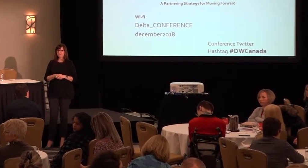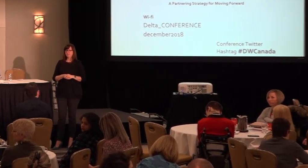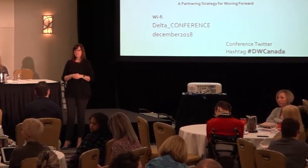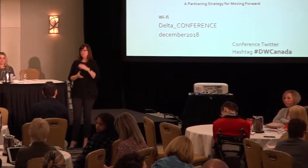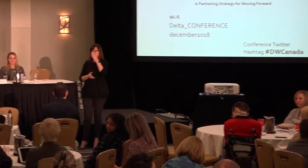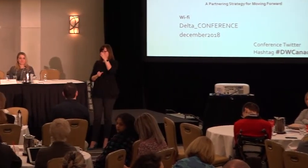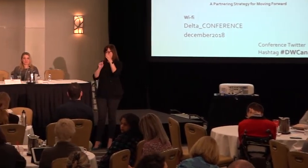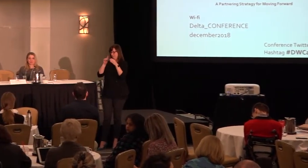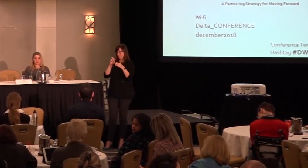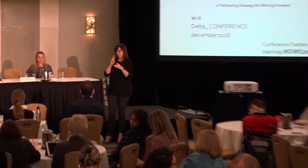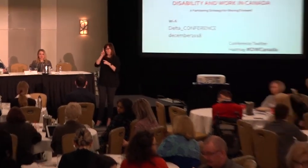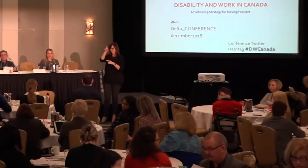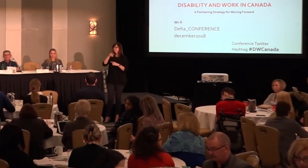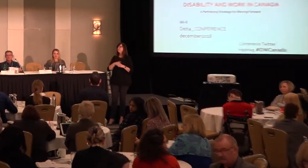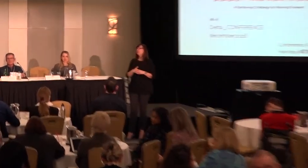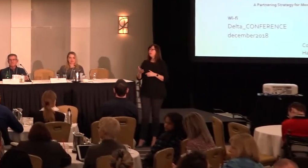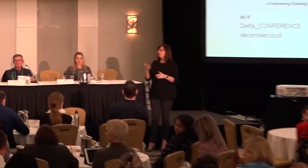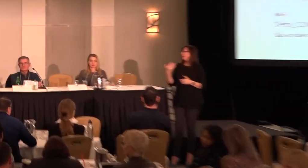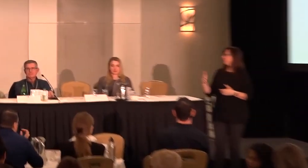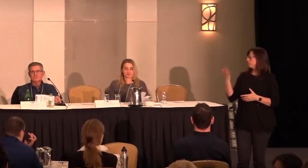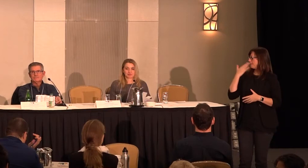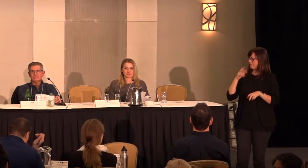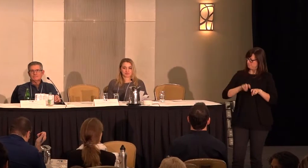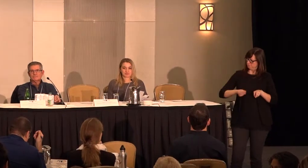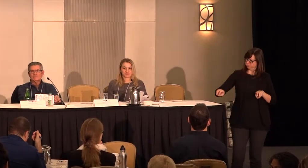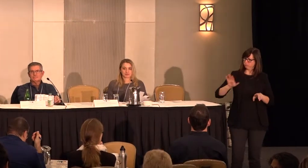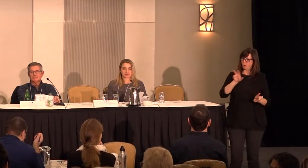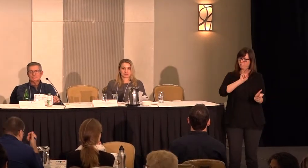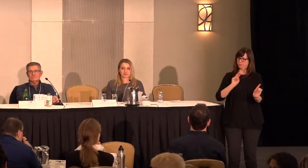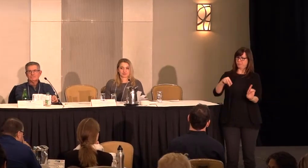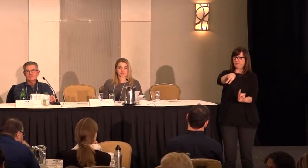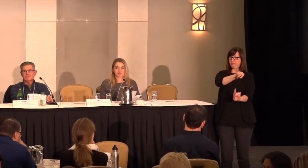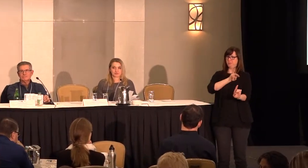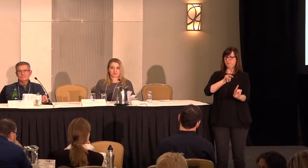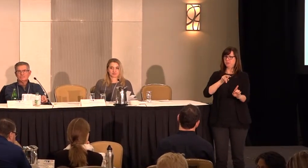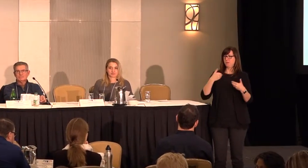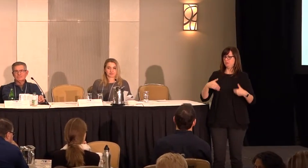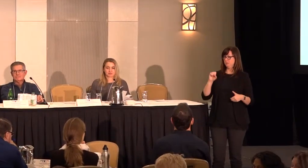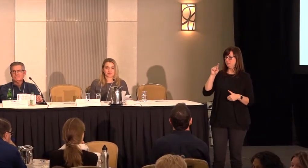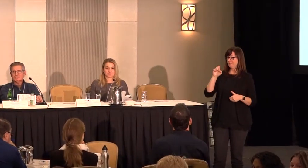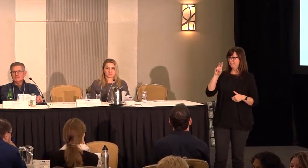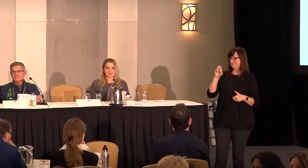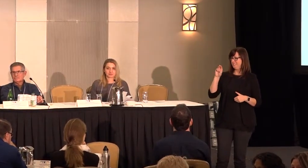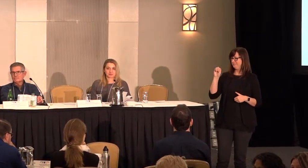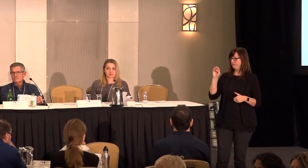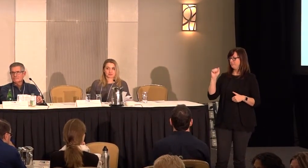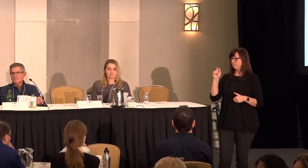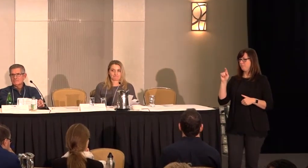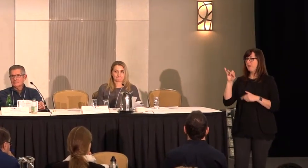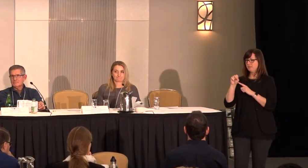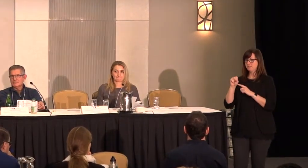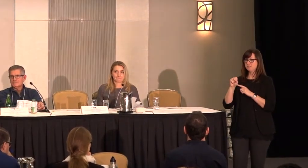Thank you so much for the perspective from all the panelists. It's Steve Mantis with the Ontario Network of Injured Workers